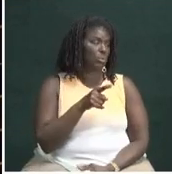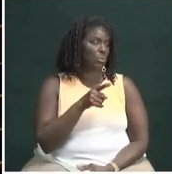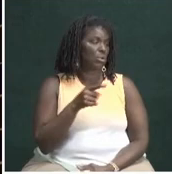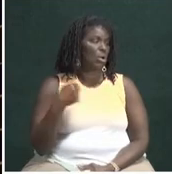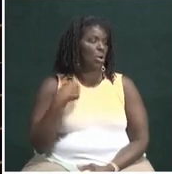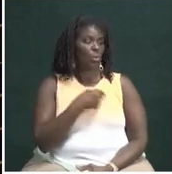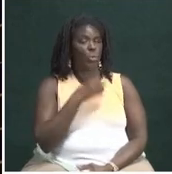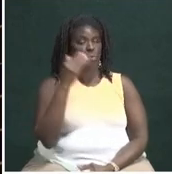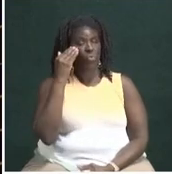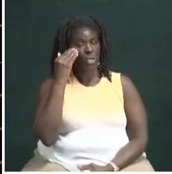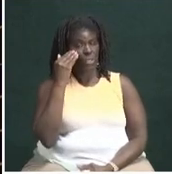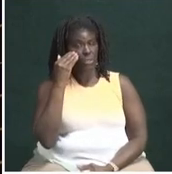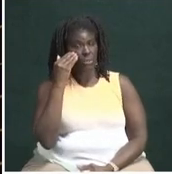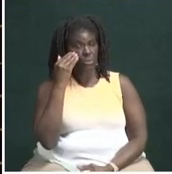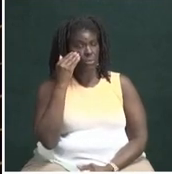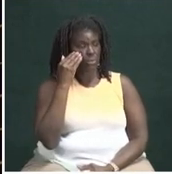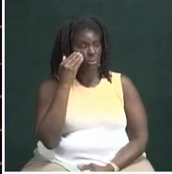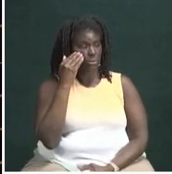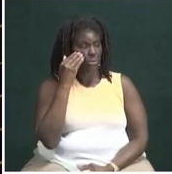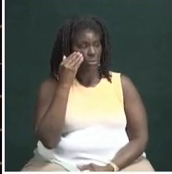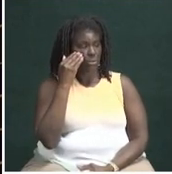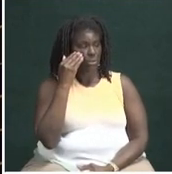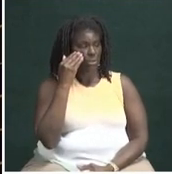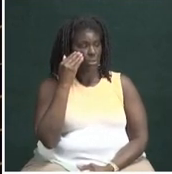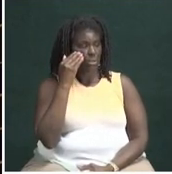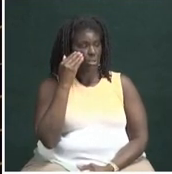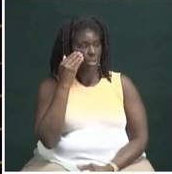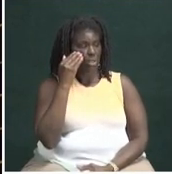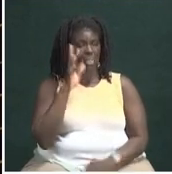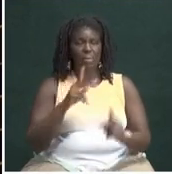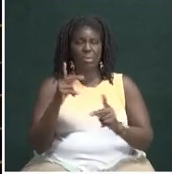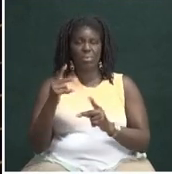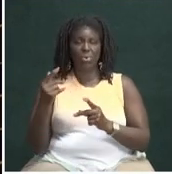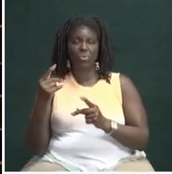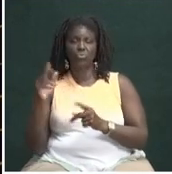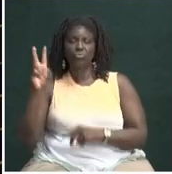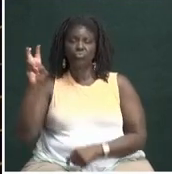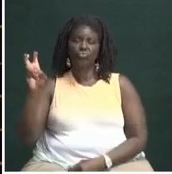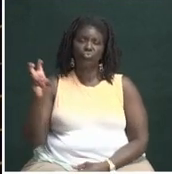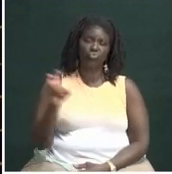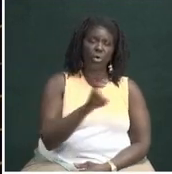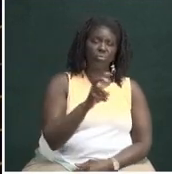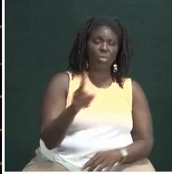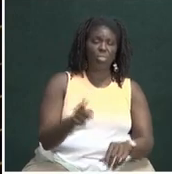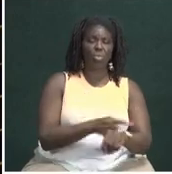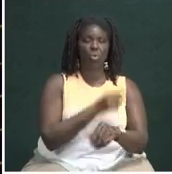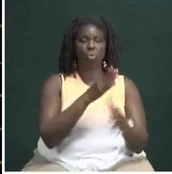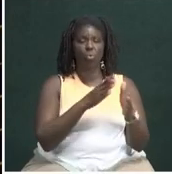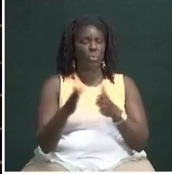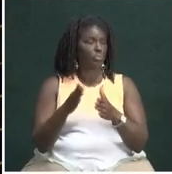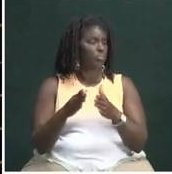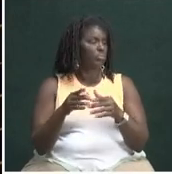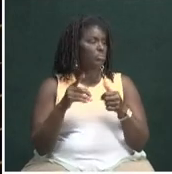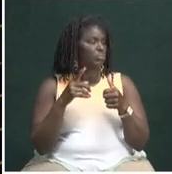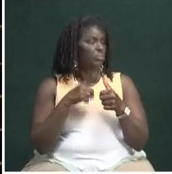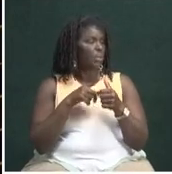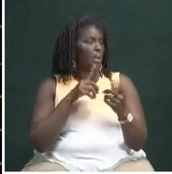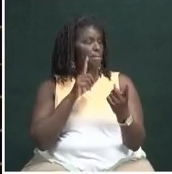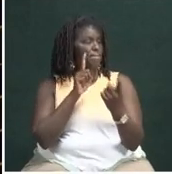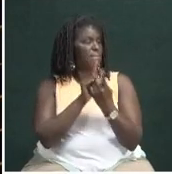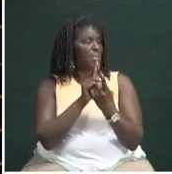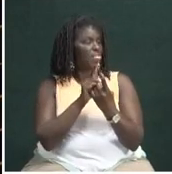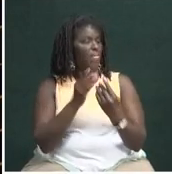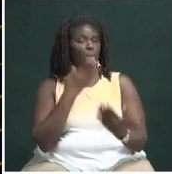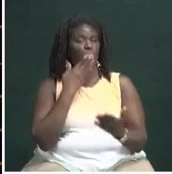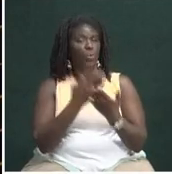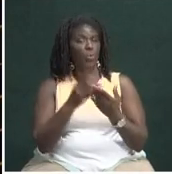we recognize the distances that they traveled and why they're here. So I'd like you to meet a very